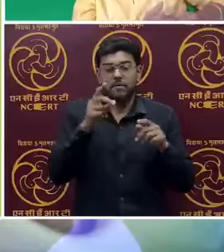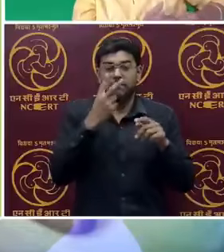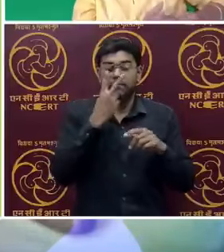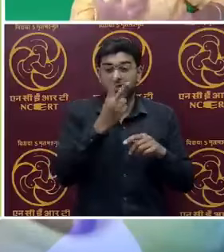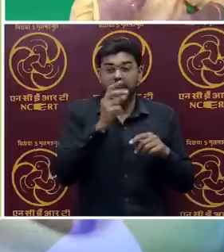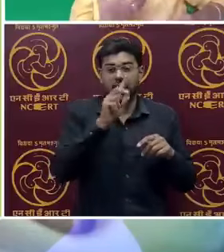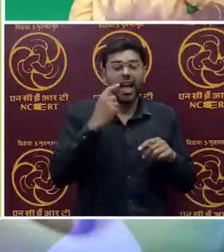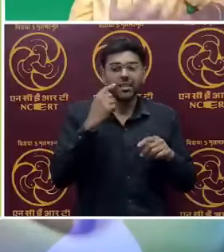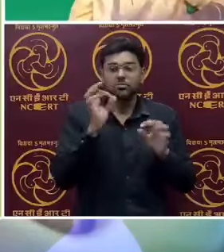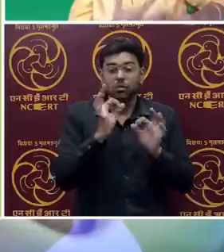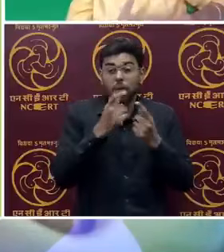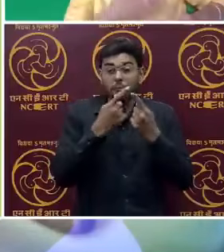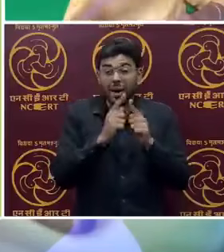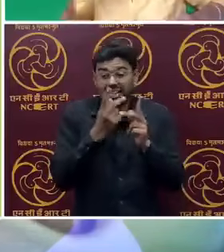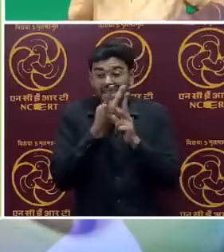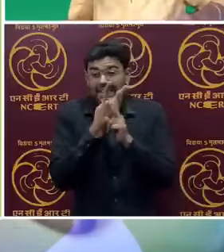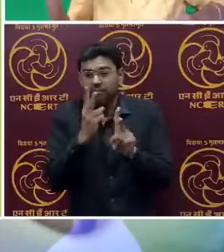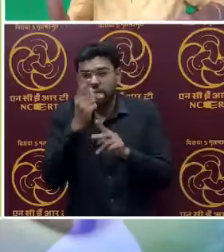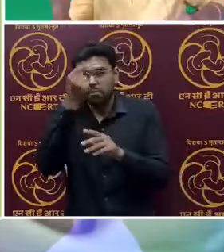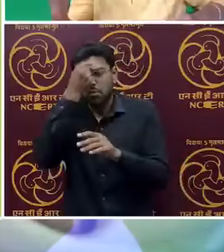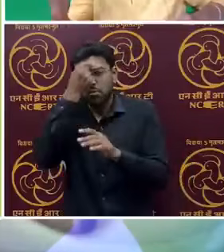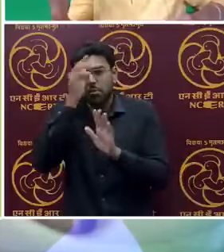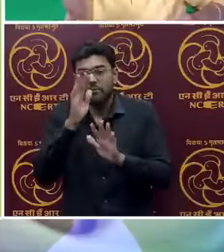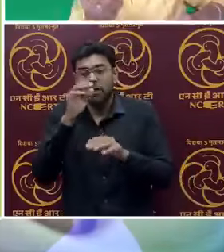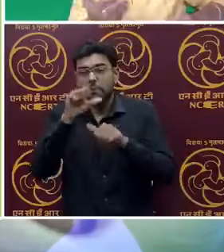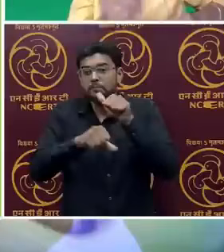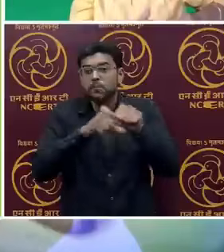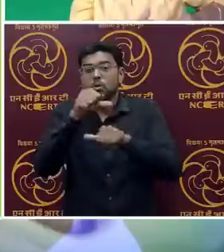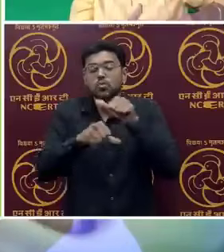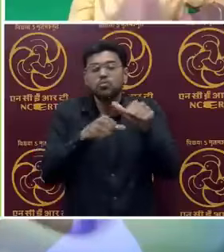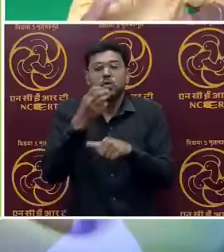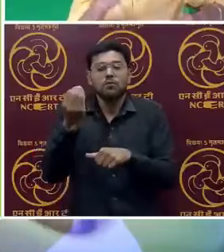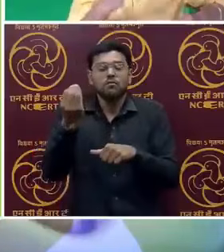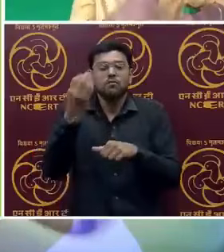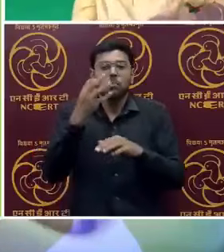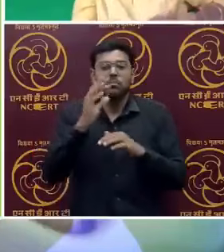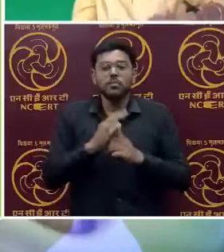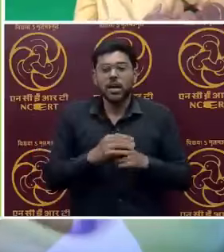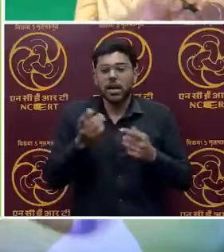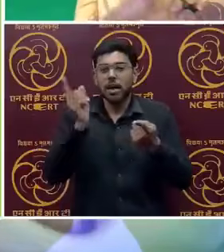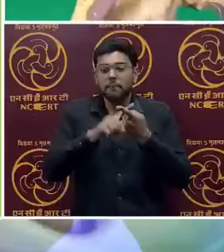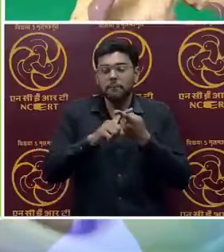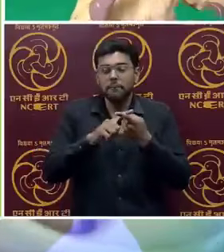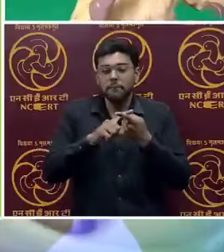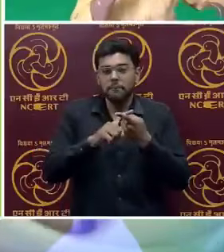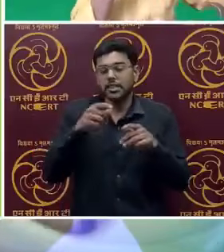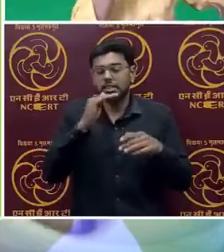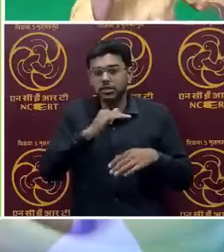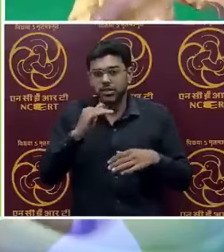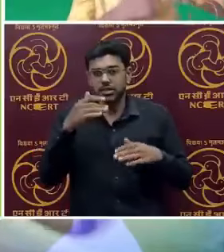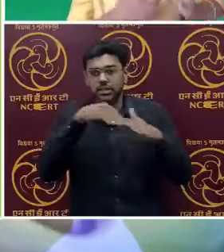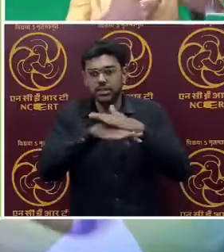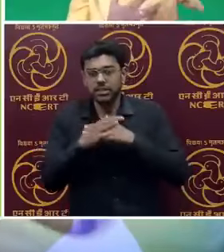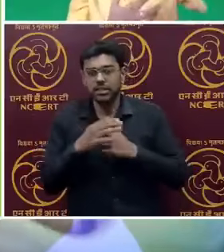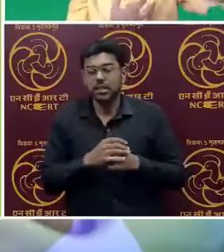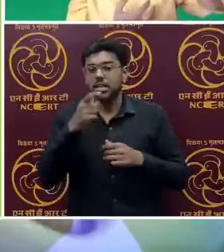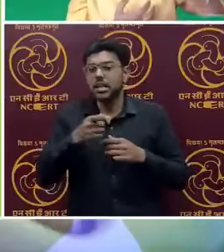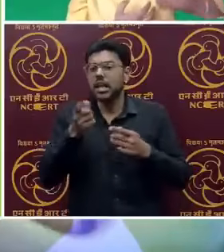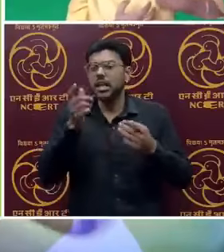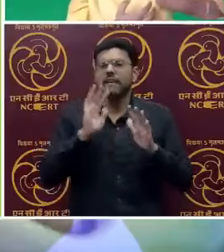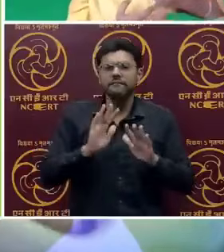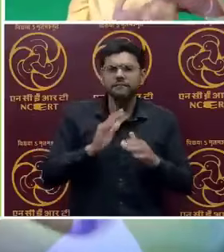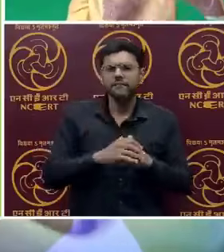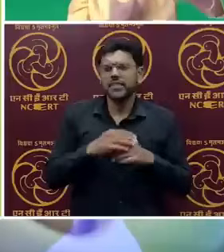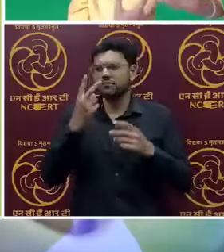impairment, but there is a problem with the processing of information that is happening in these children, and they will